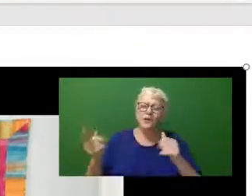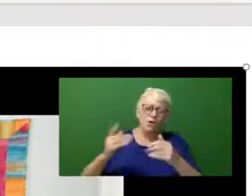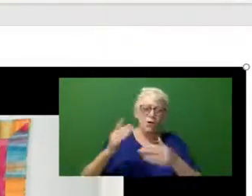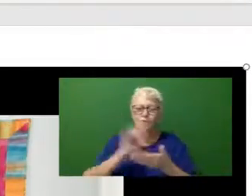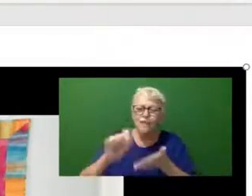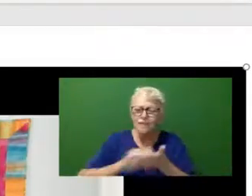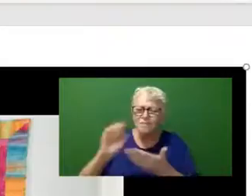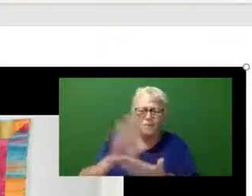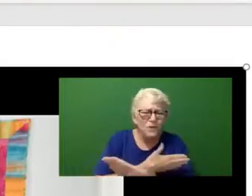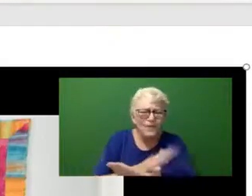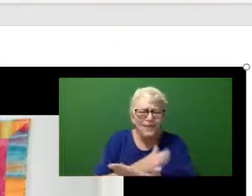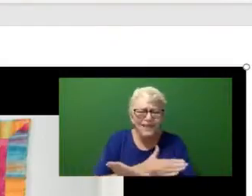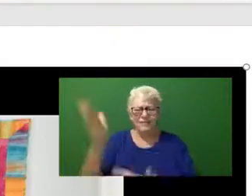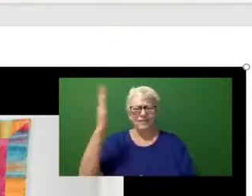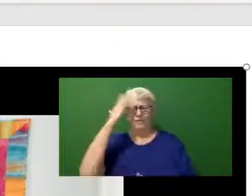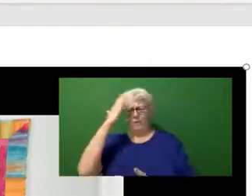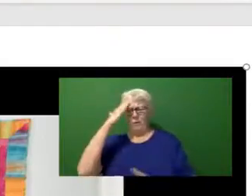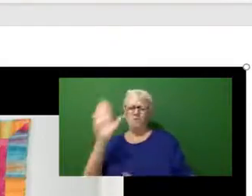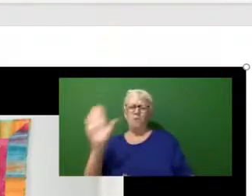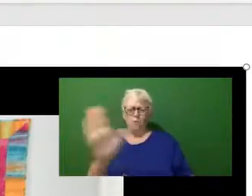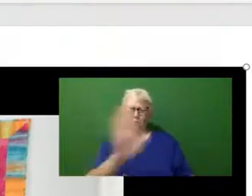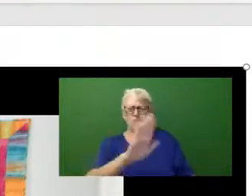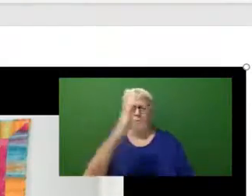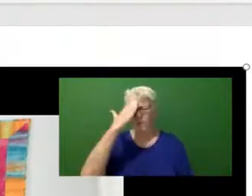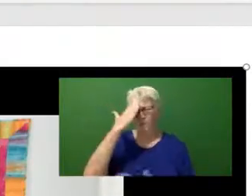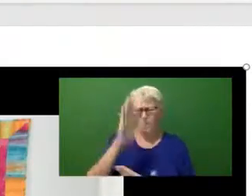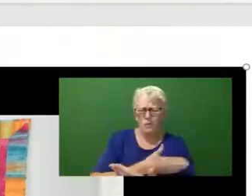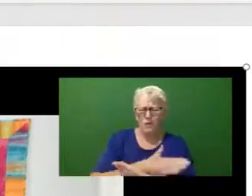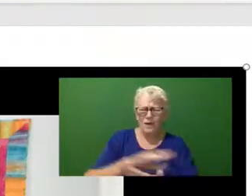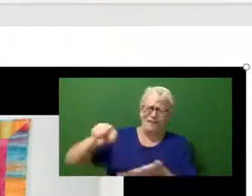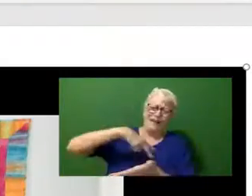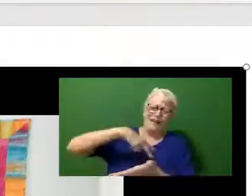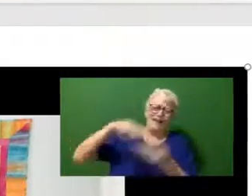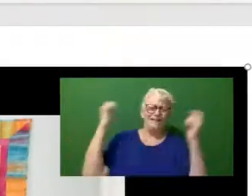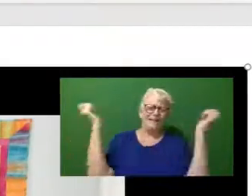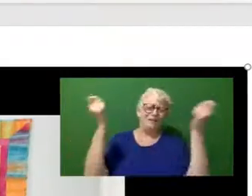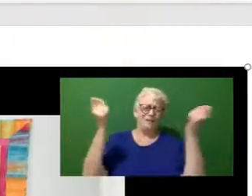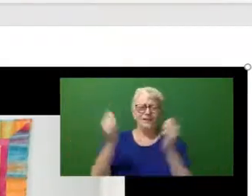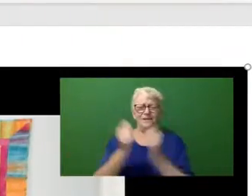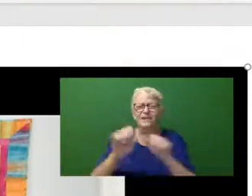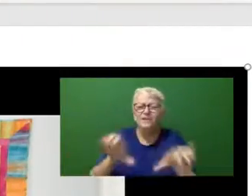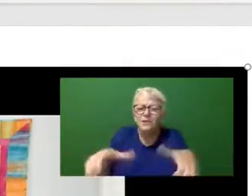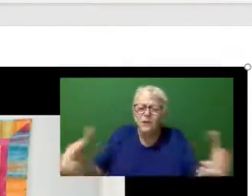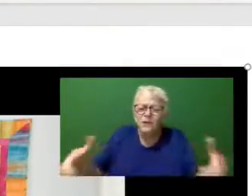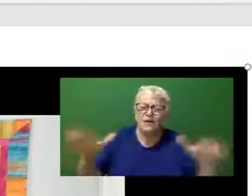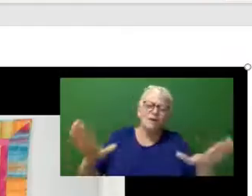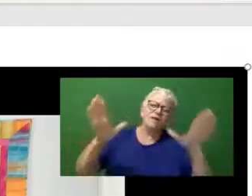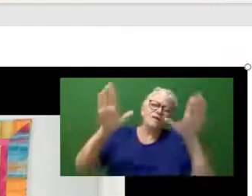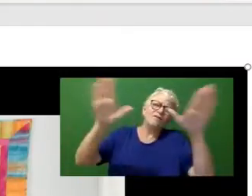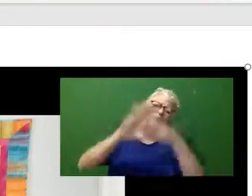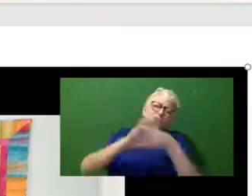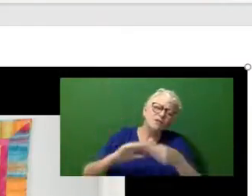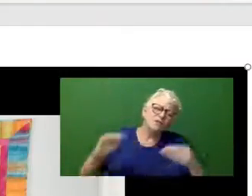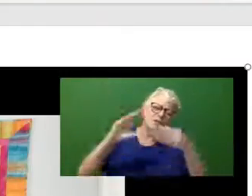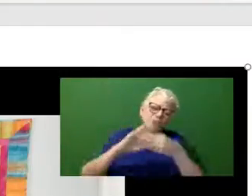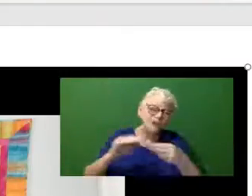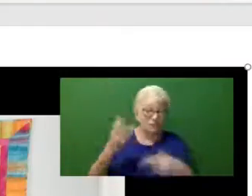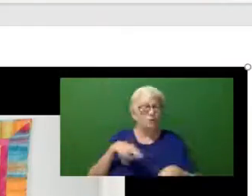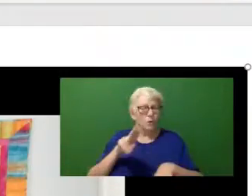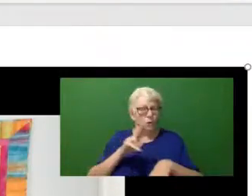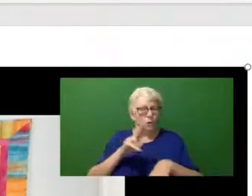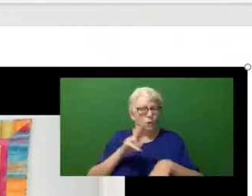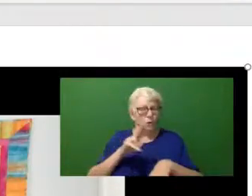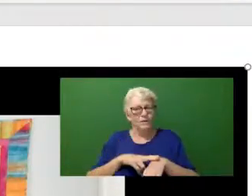some original repertoire, as well as familiar melodies to celebrate and dance with our Torahs, wonderful stories and